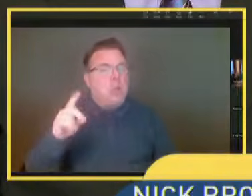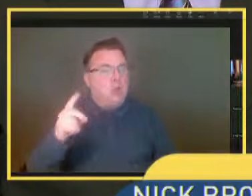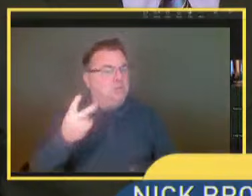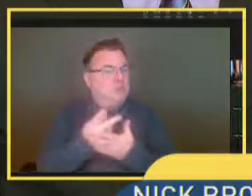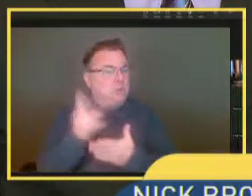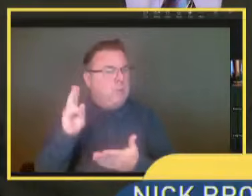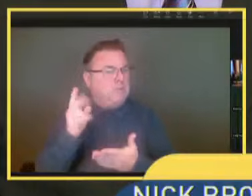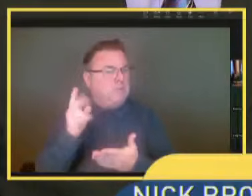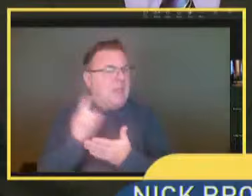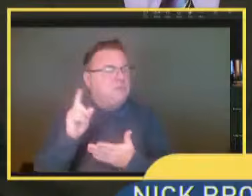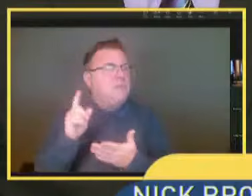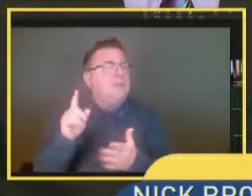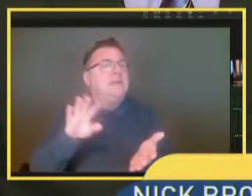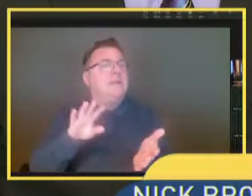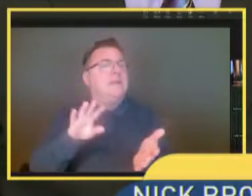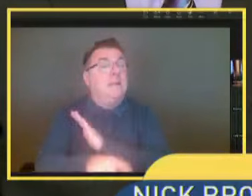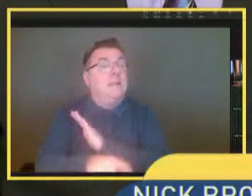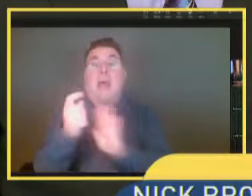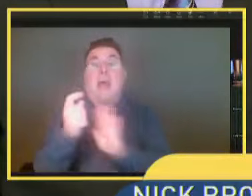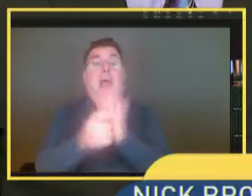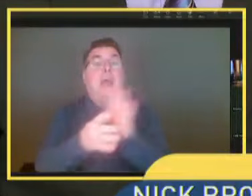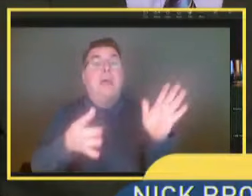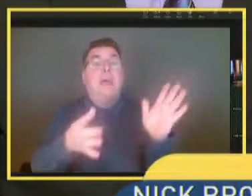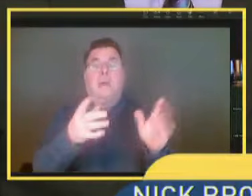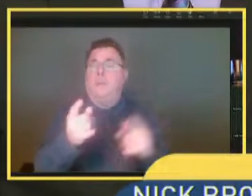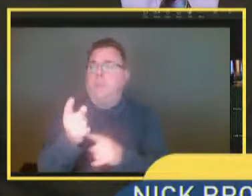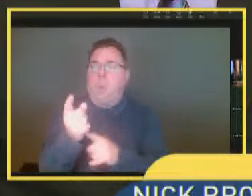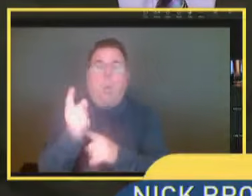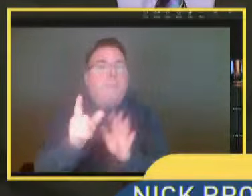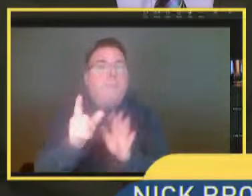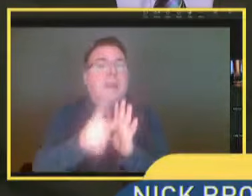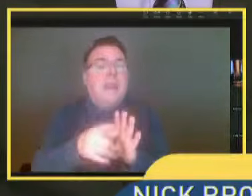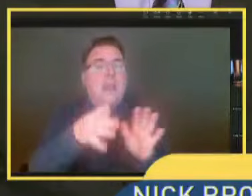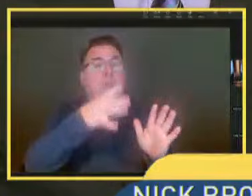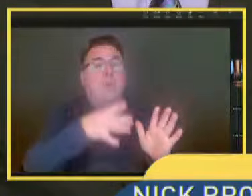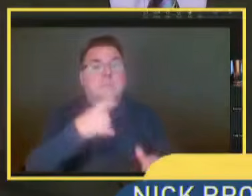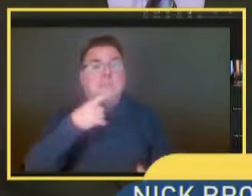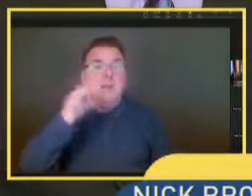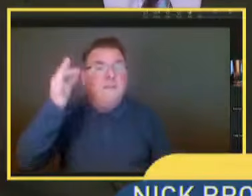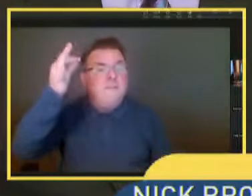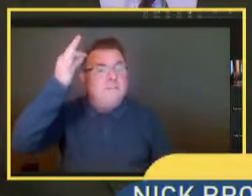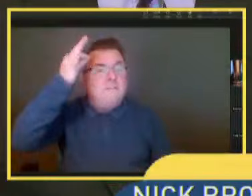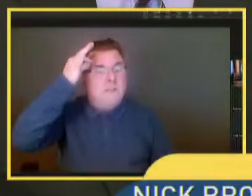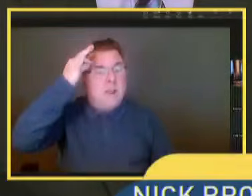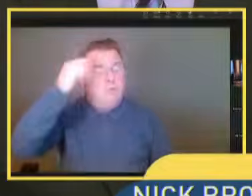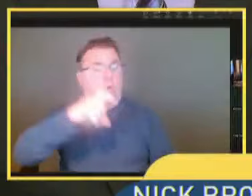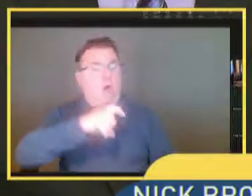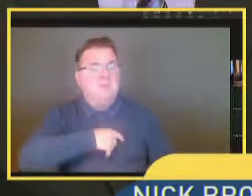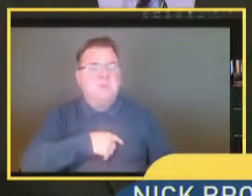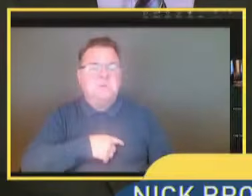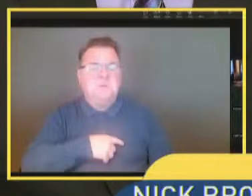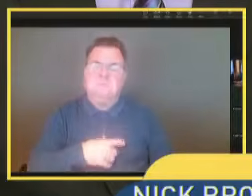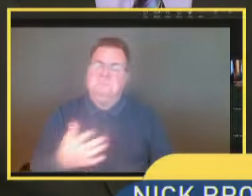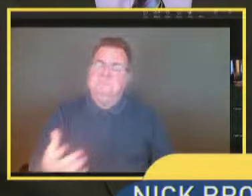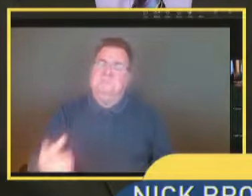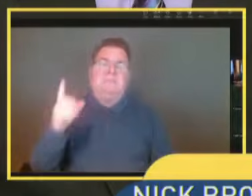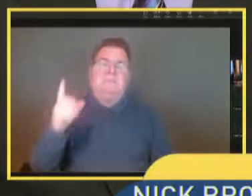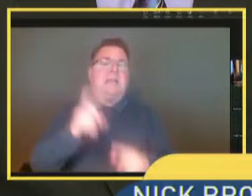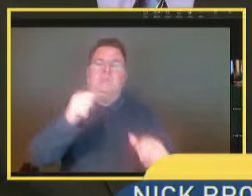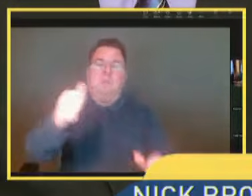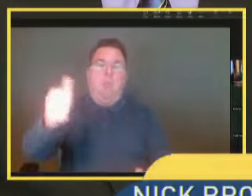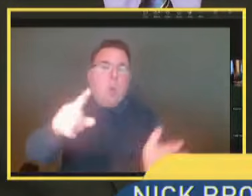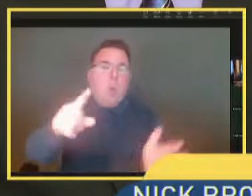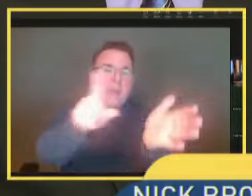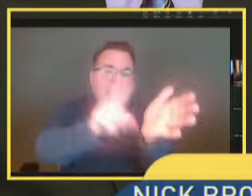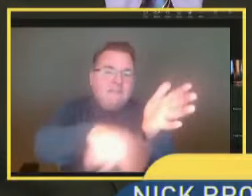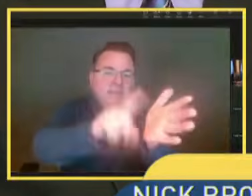the administration declared in short order that federal officers have absolute immunity, that there would be no investigation, and